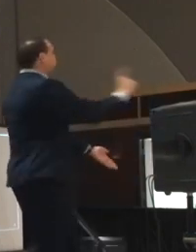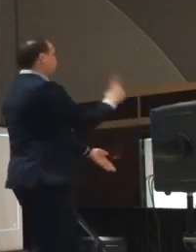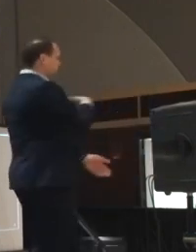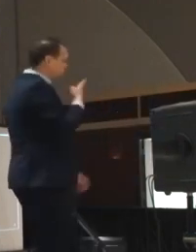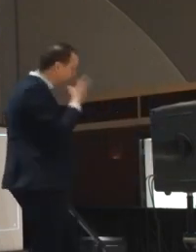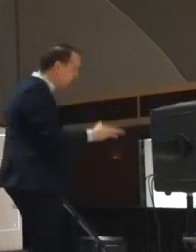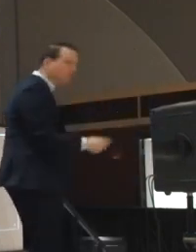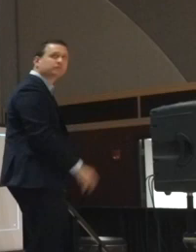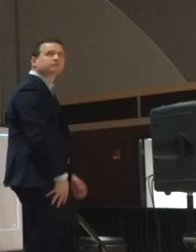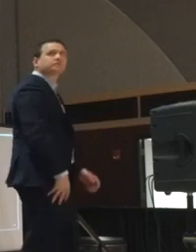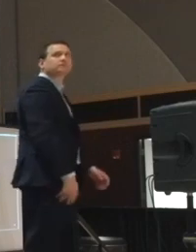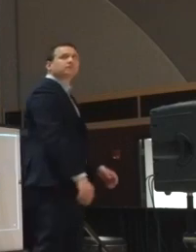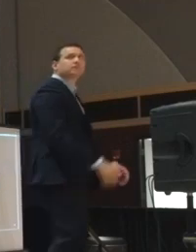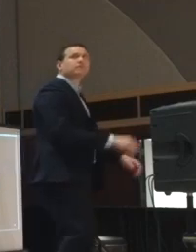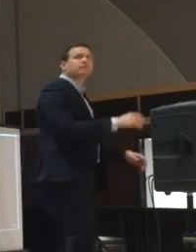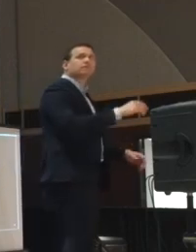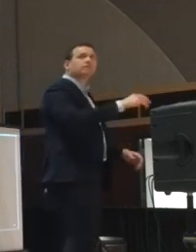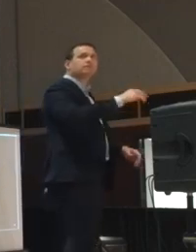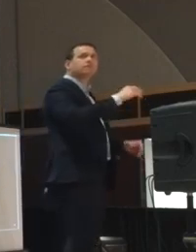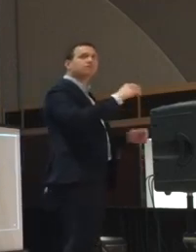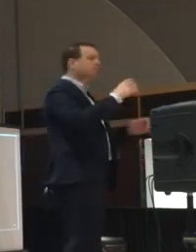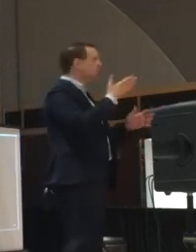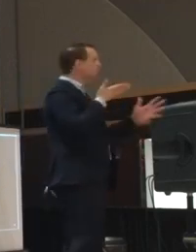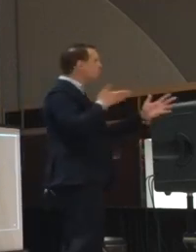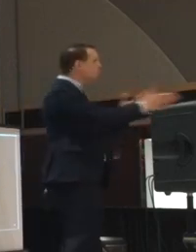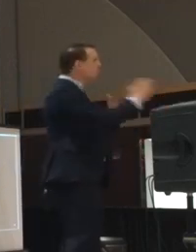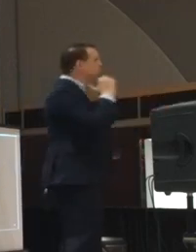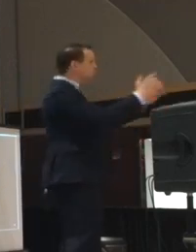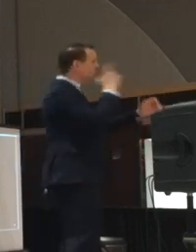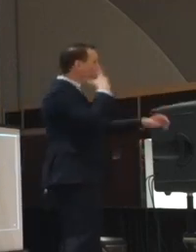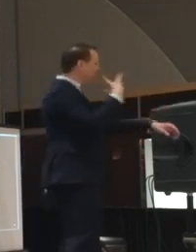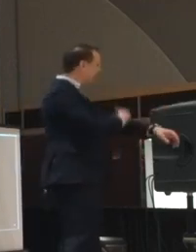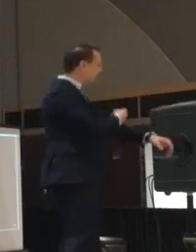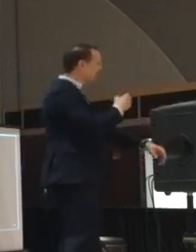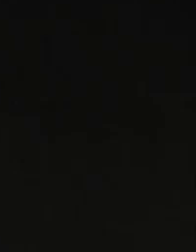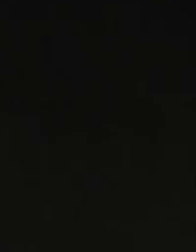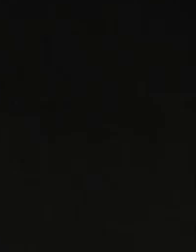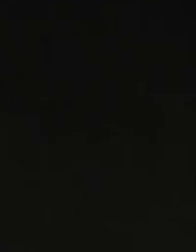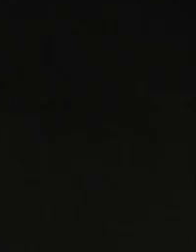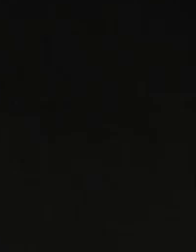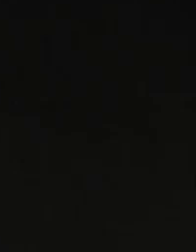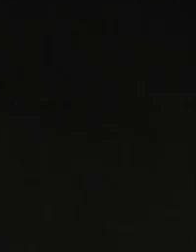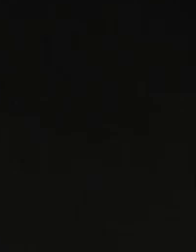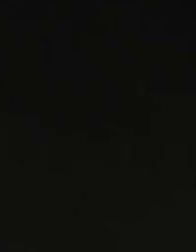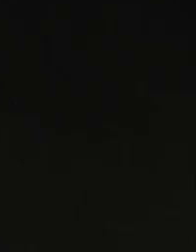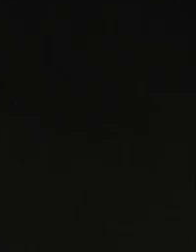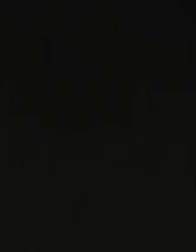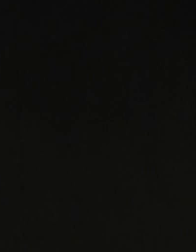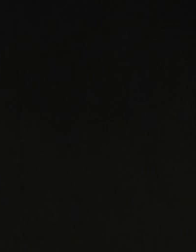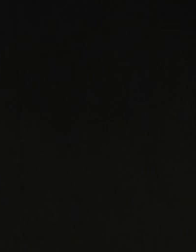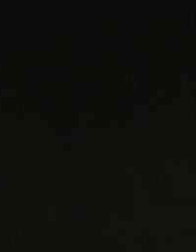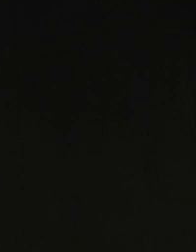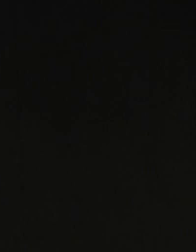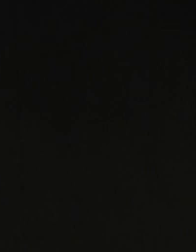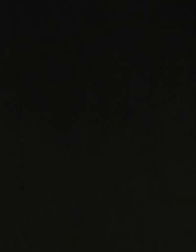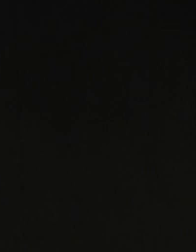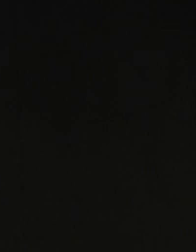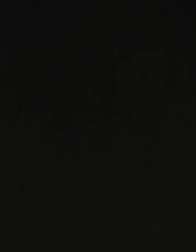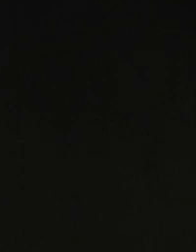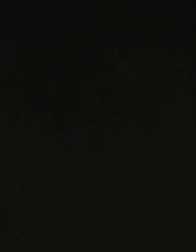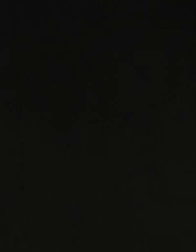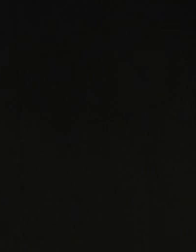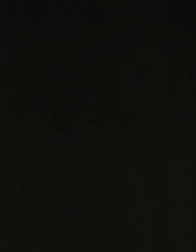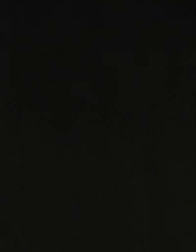Chains hanging down in chutes. Cattle won't go through the chute for vaccinations or at the meat plant. They're not afraid of getting slaughtered. They're more afraid